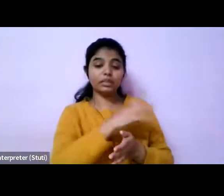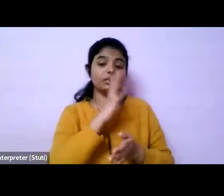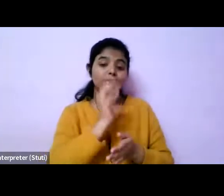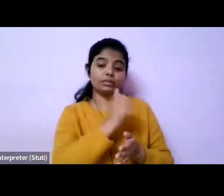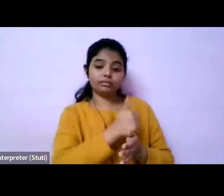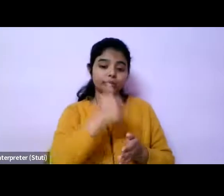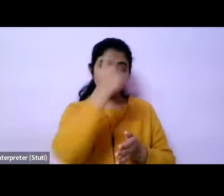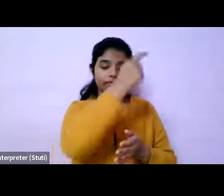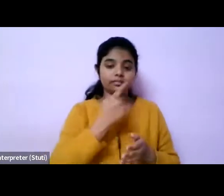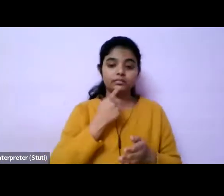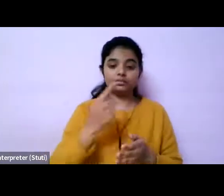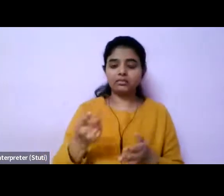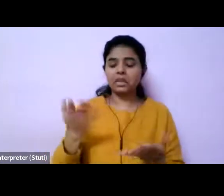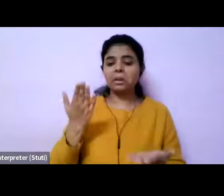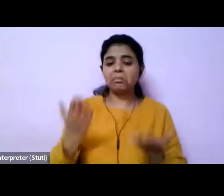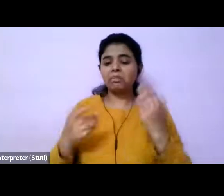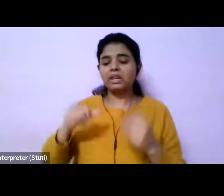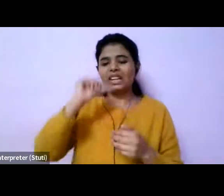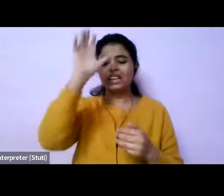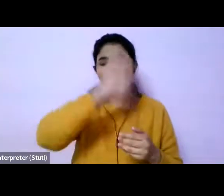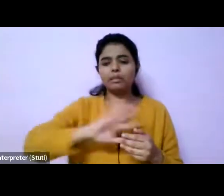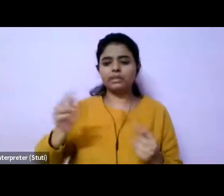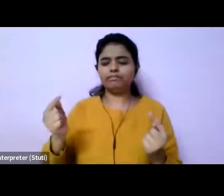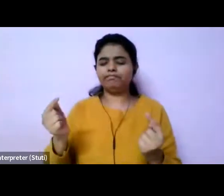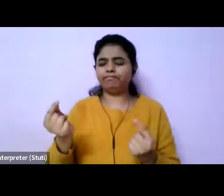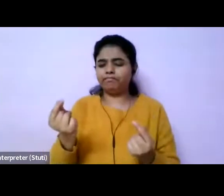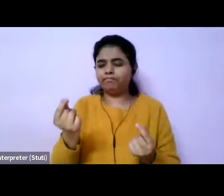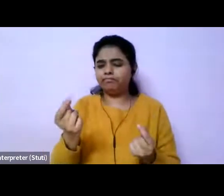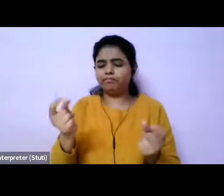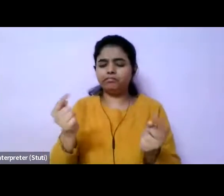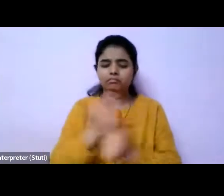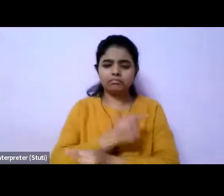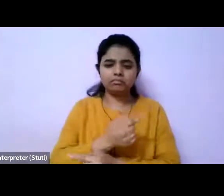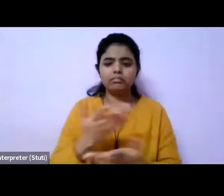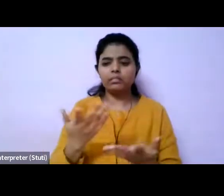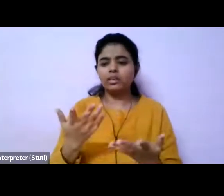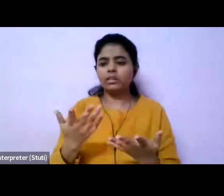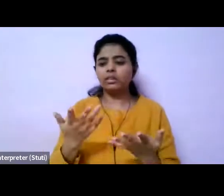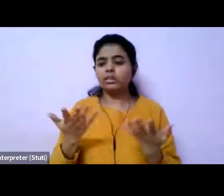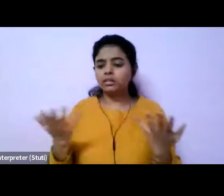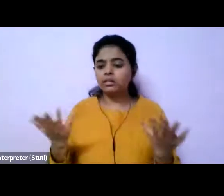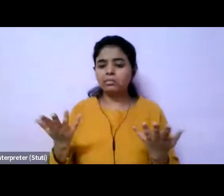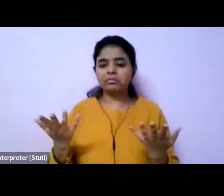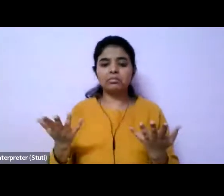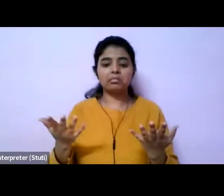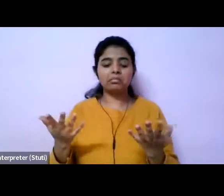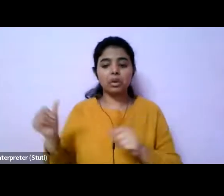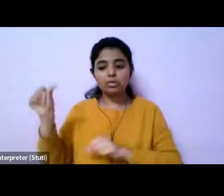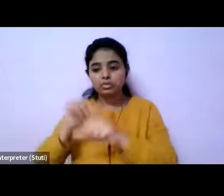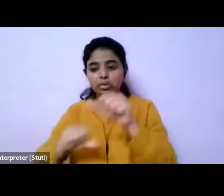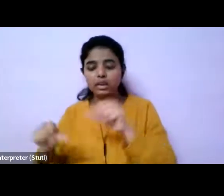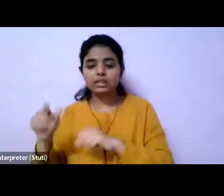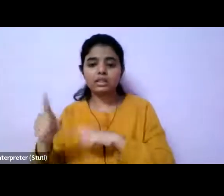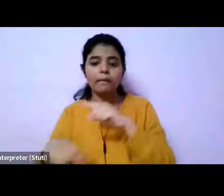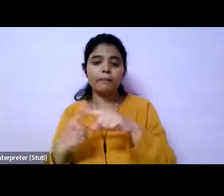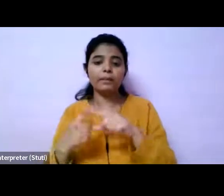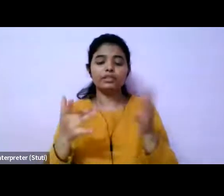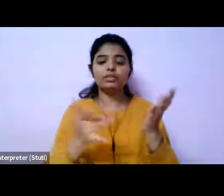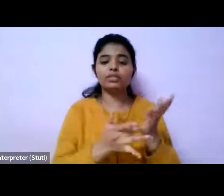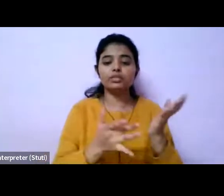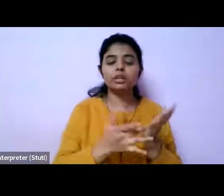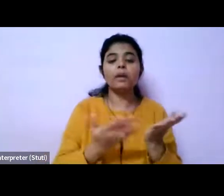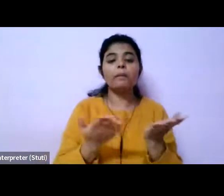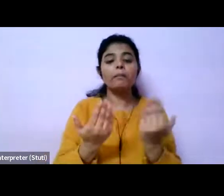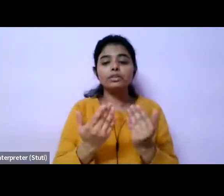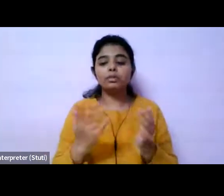primarily in a country like India, in a setting where science or technology can also be